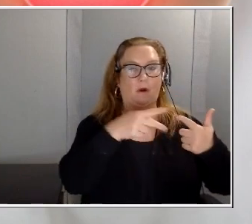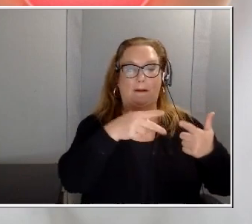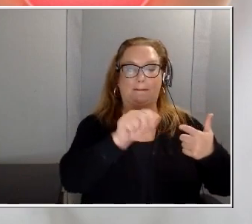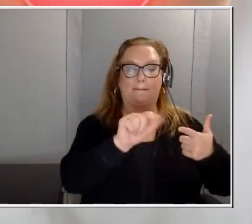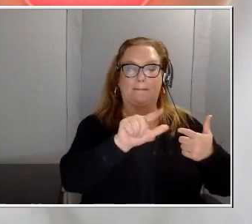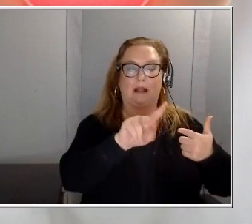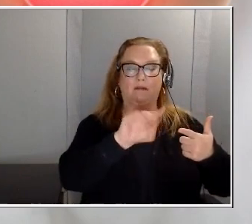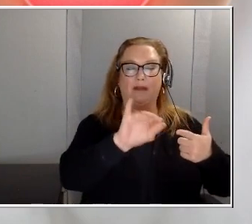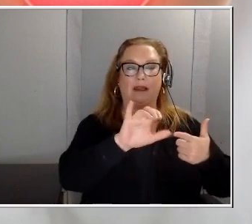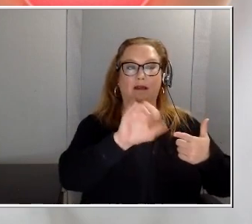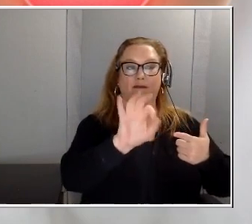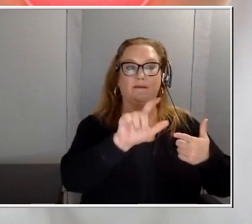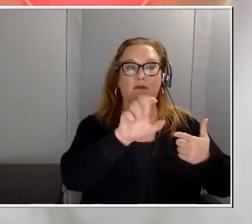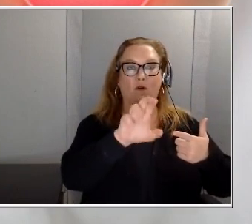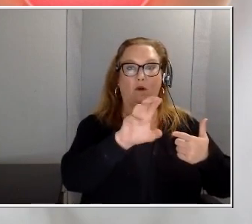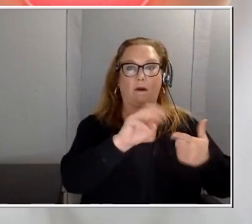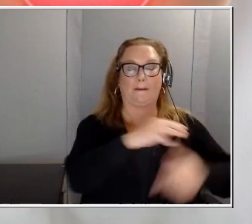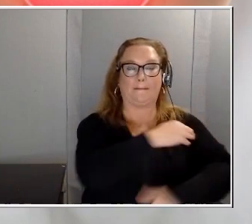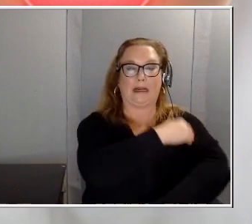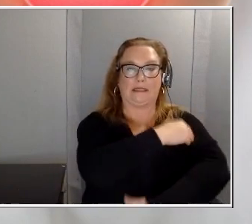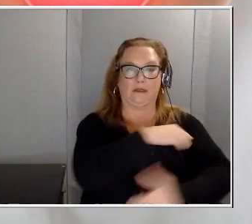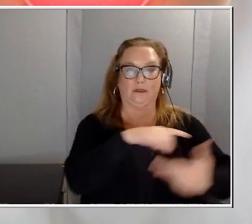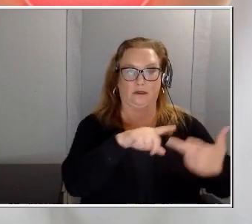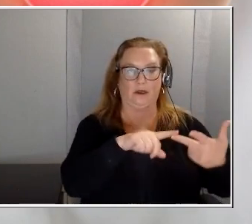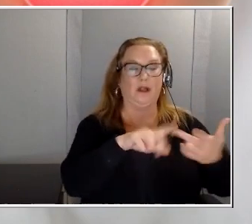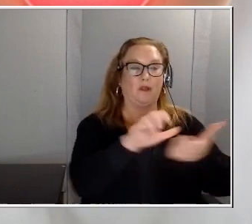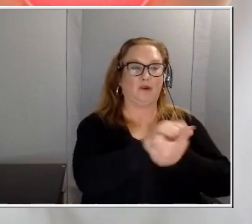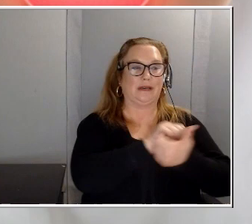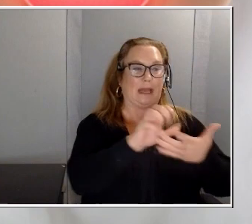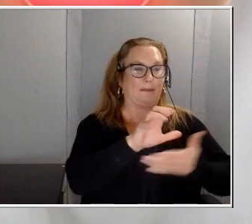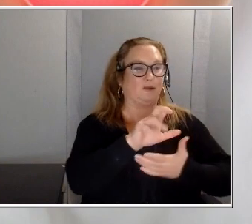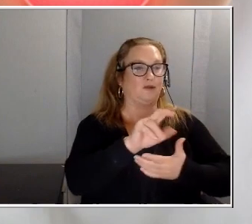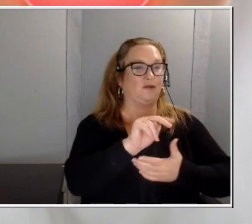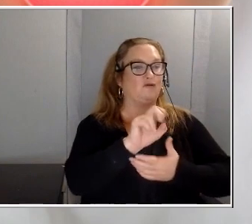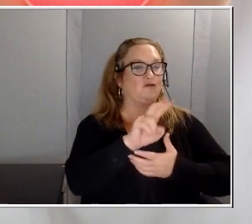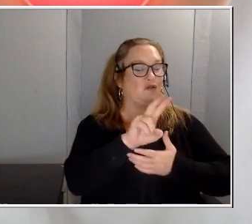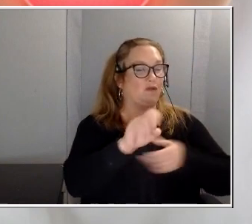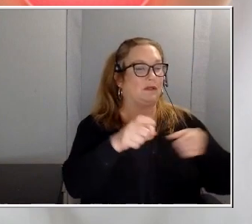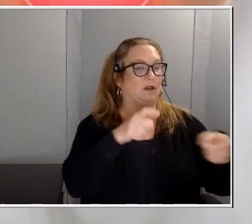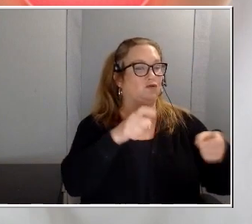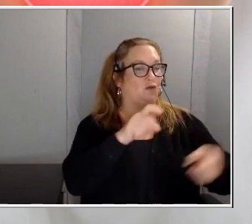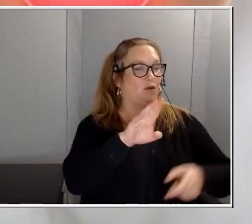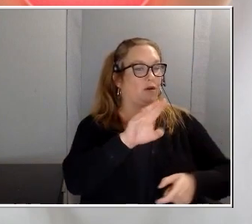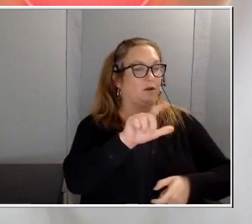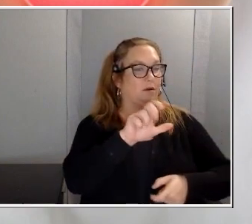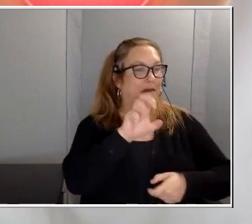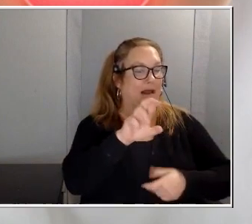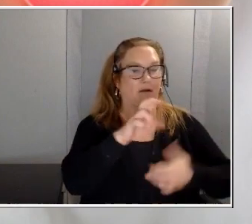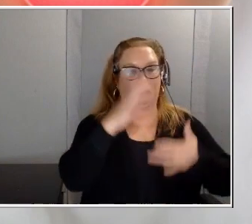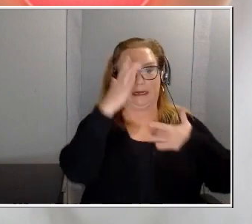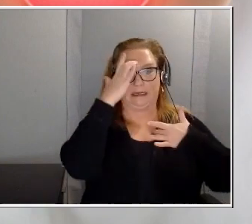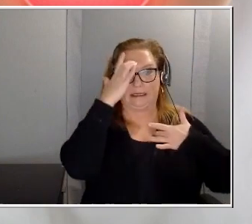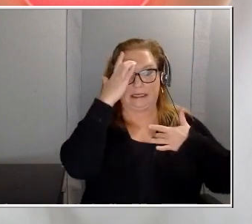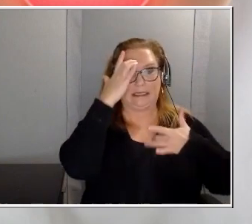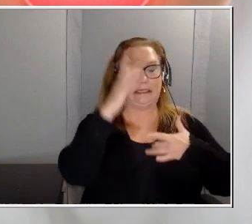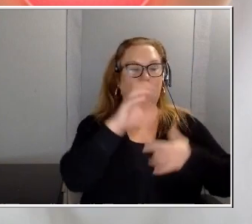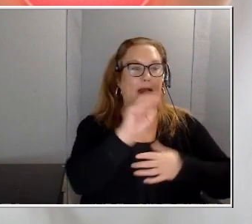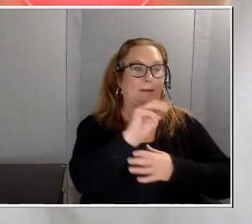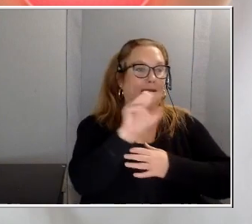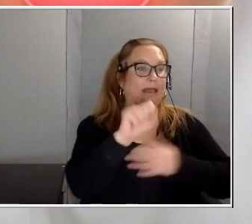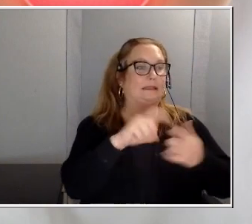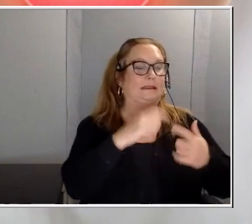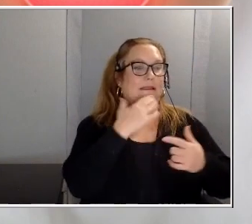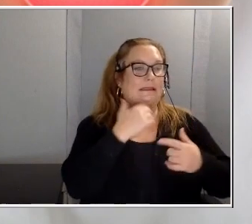muscles, overactive bladder muscles, or damage to nerves that control the bladder from diseases such as MS,